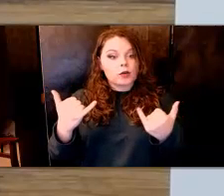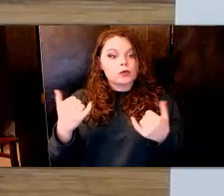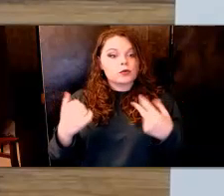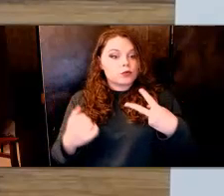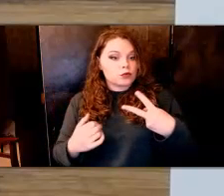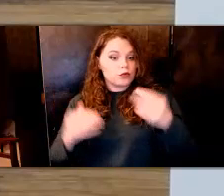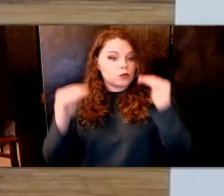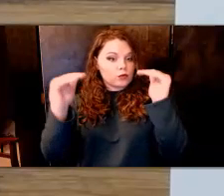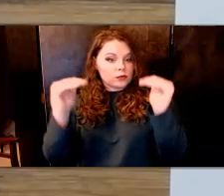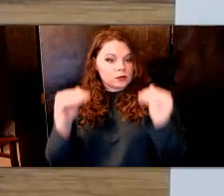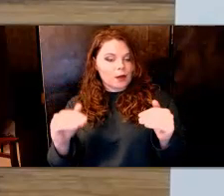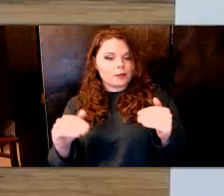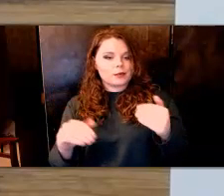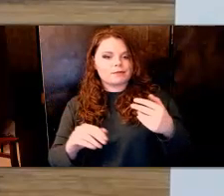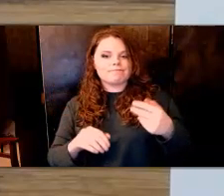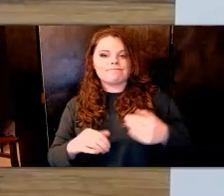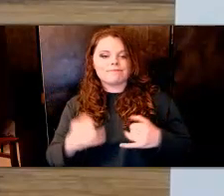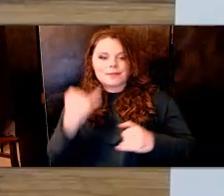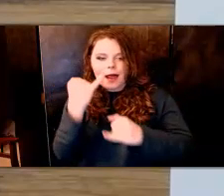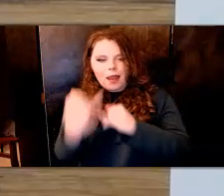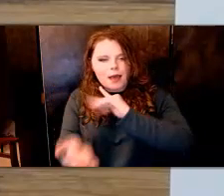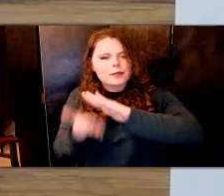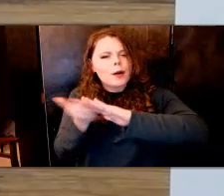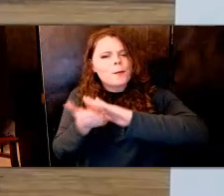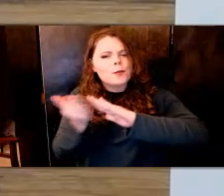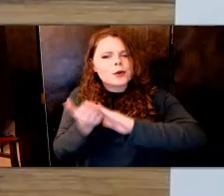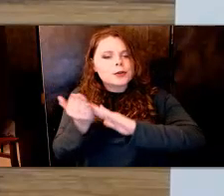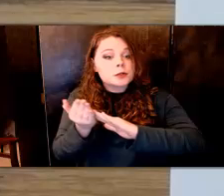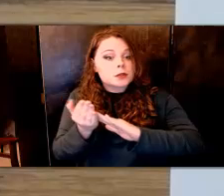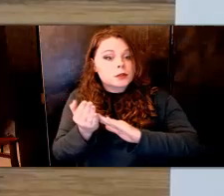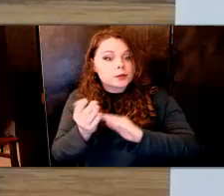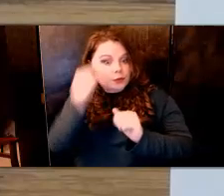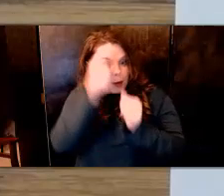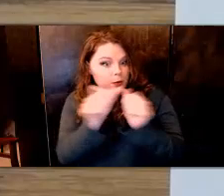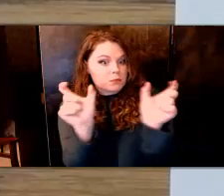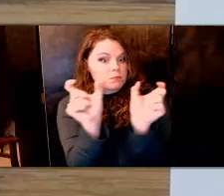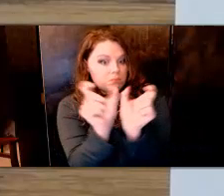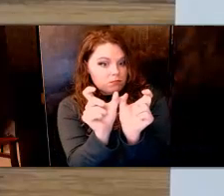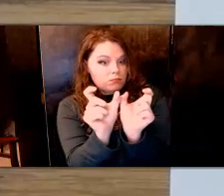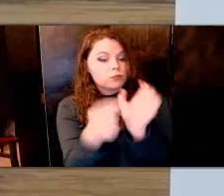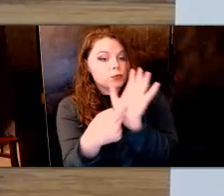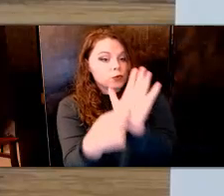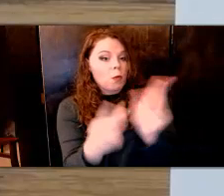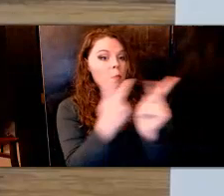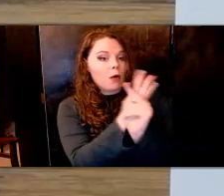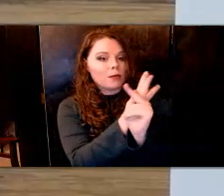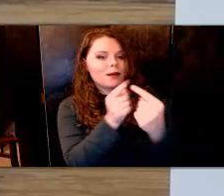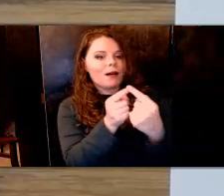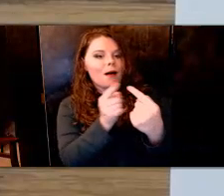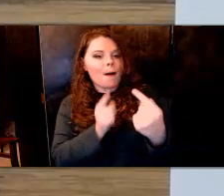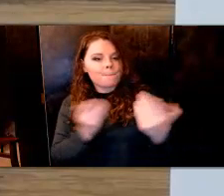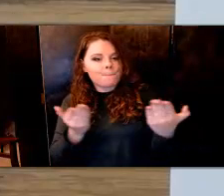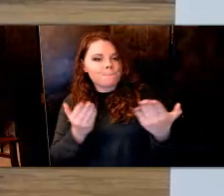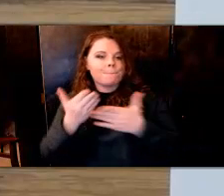to look at the last operation. The opposite of multiplication, which is represented here, is division.